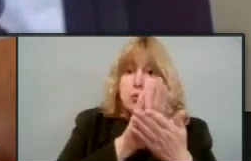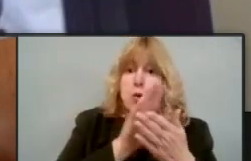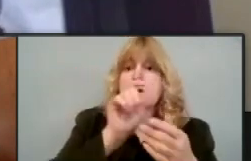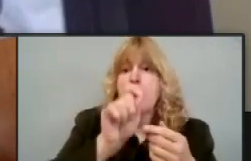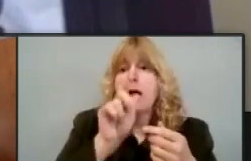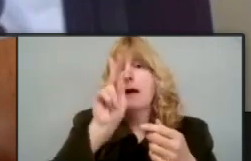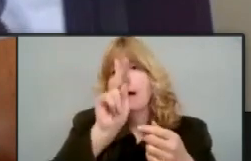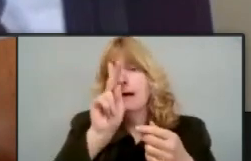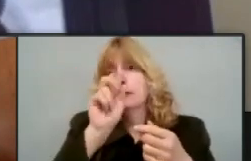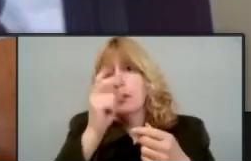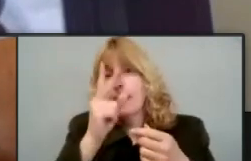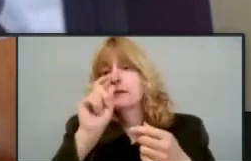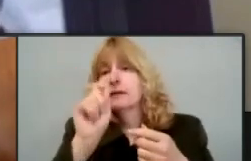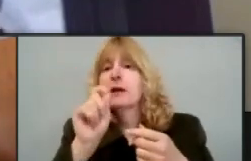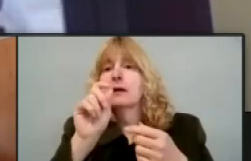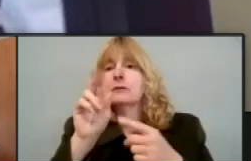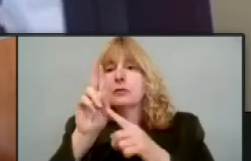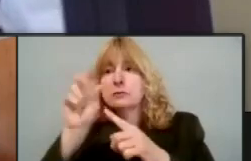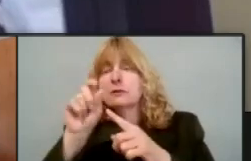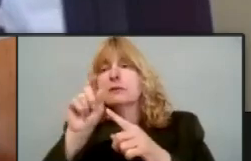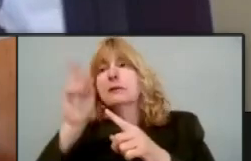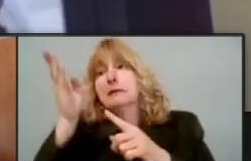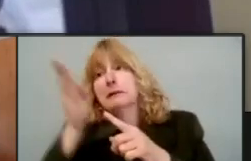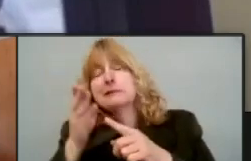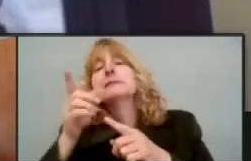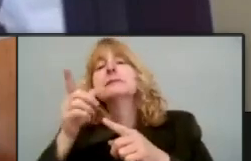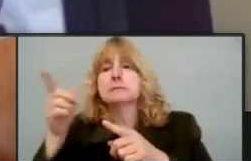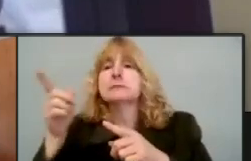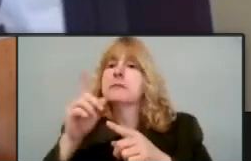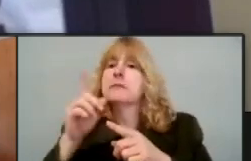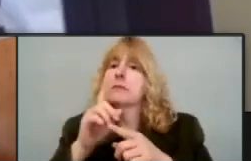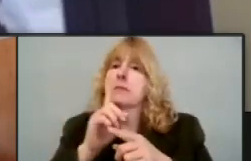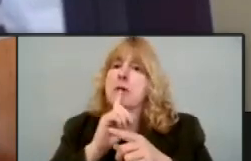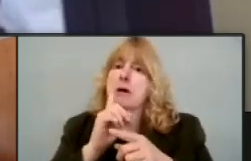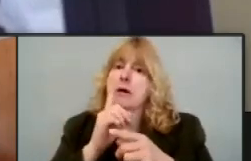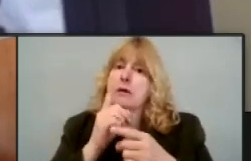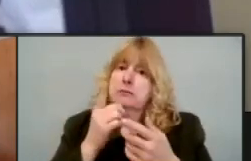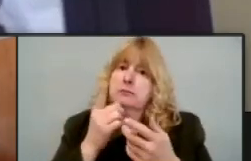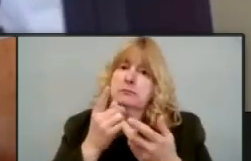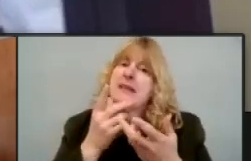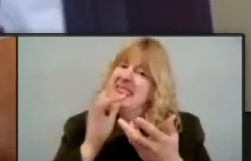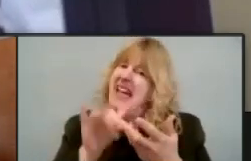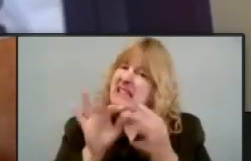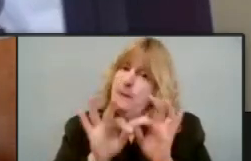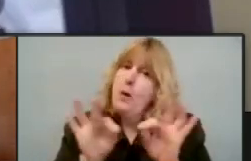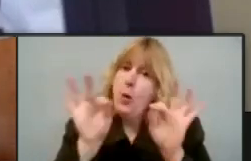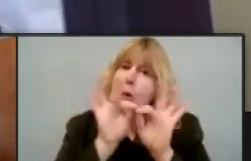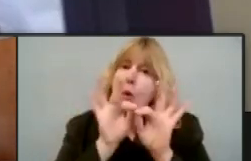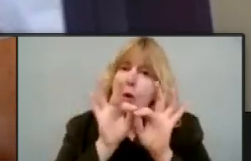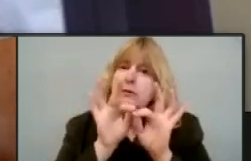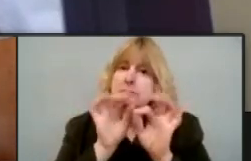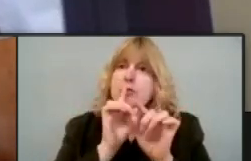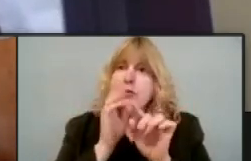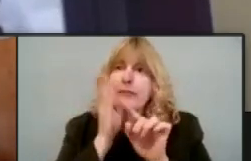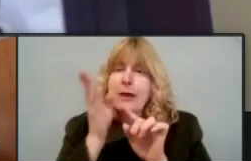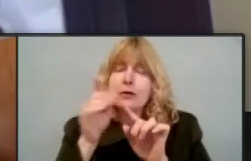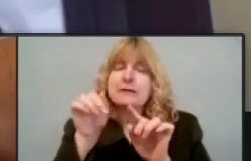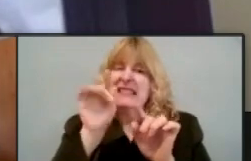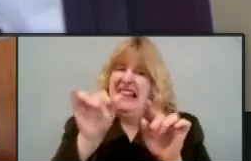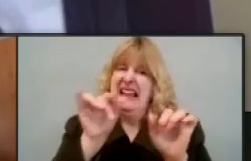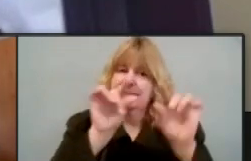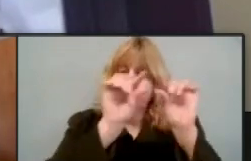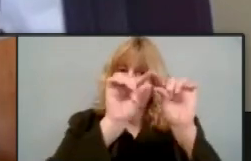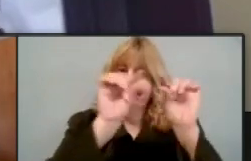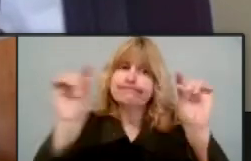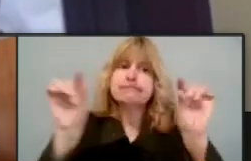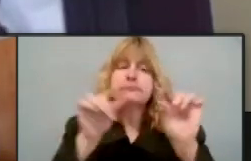support and resources, because this is important. And sometimes it's extremely urgent. So reach out, don't wait, and we'll have an